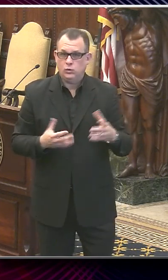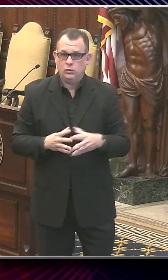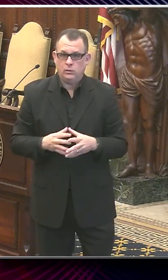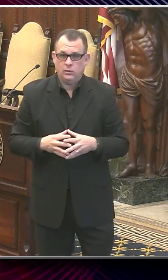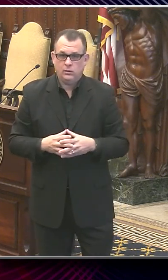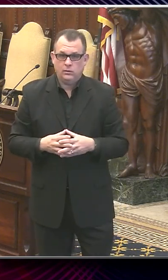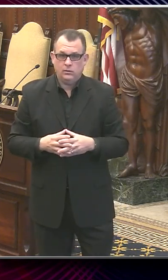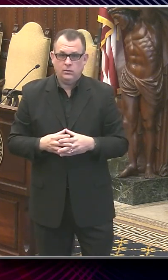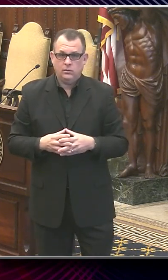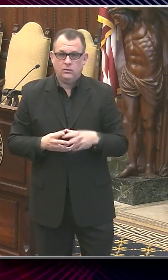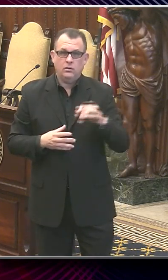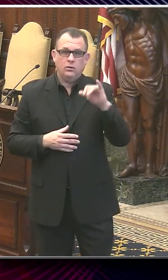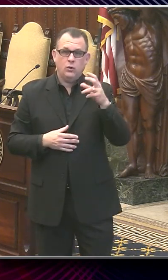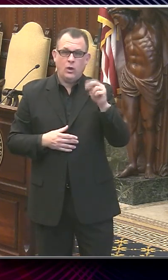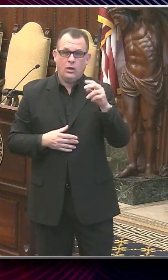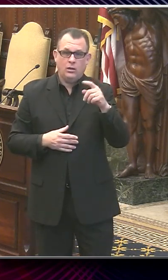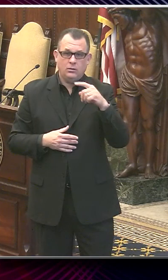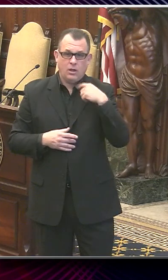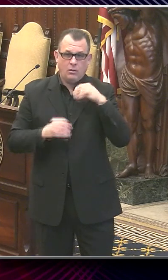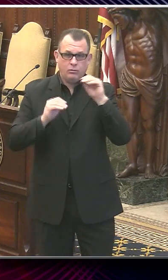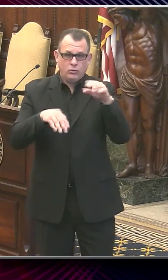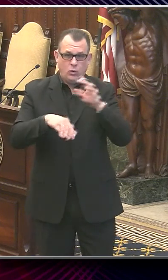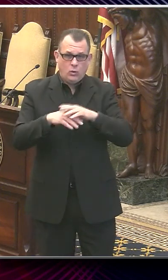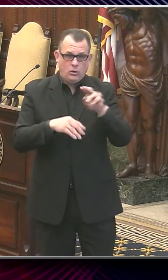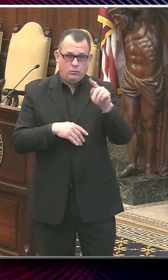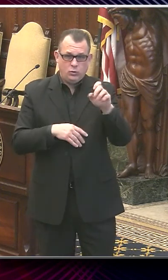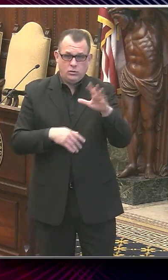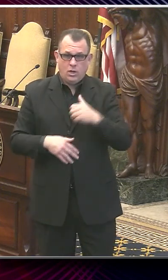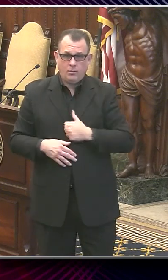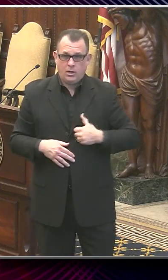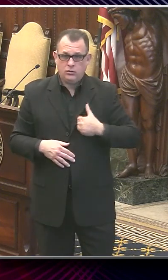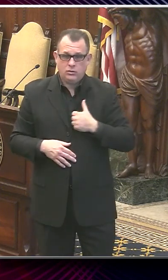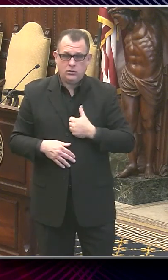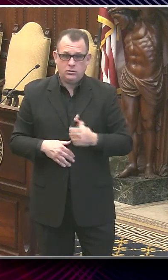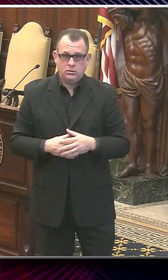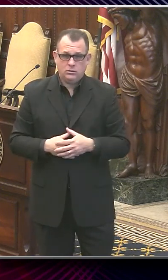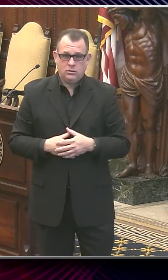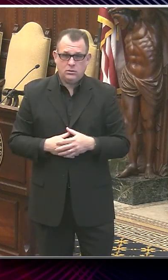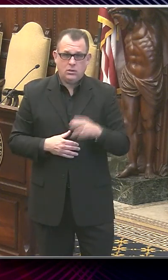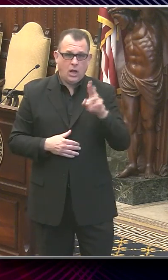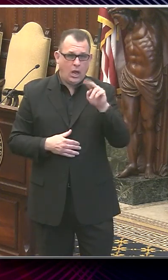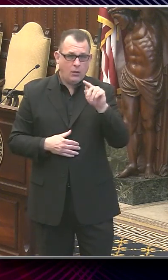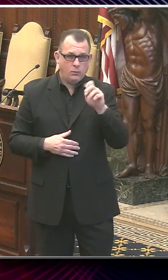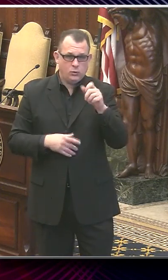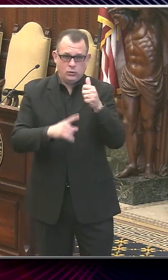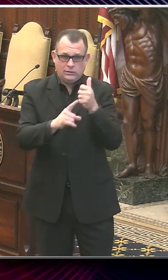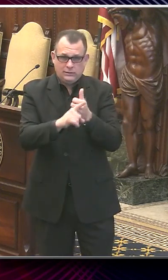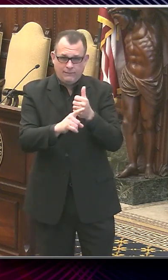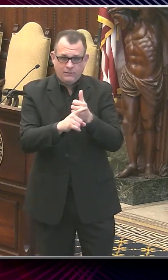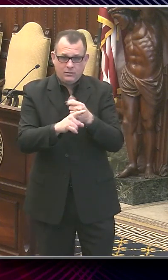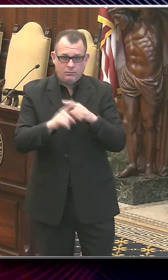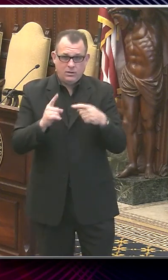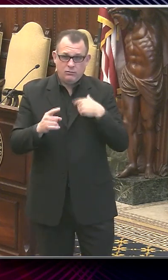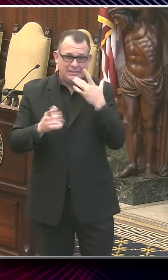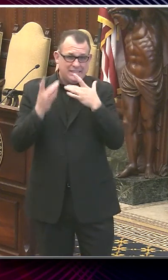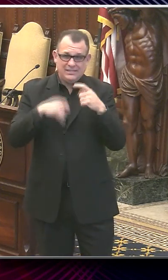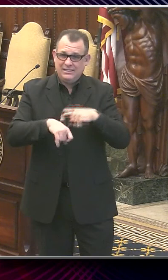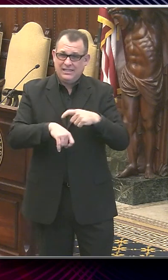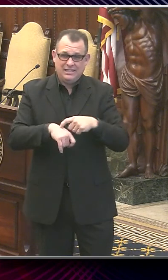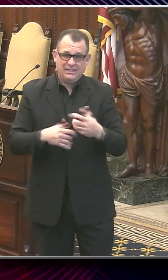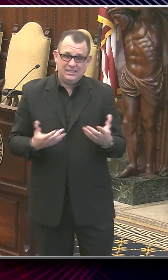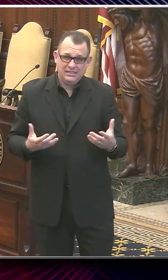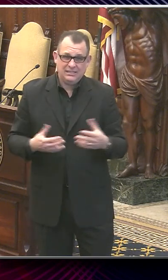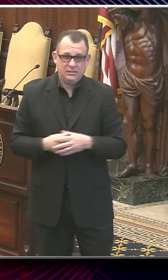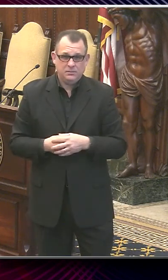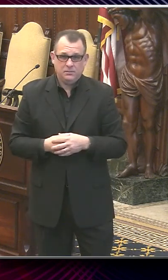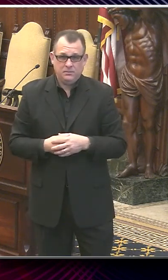Johann, I accidentally muted you. I apologize if you can unmute yourself, but we are very tight on time. So if